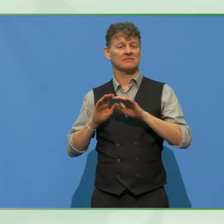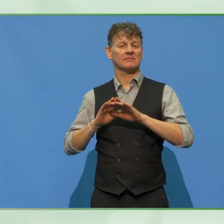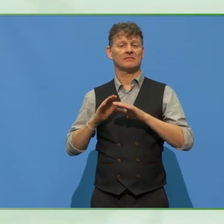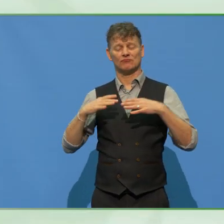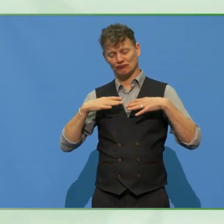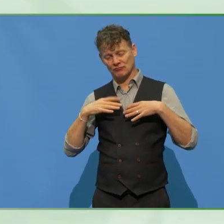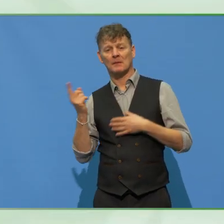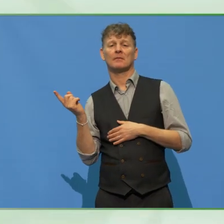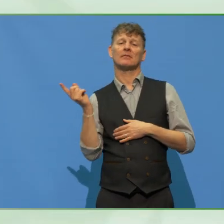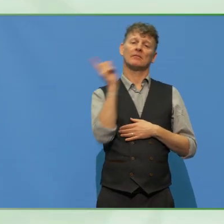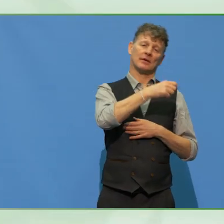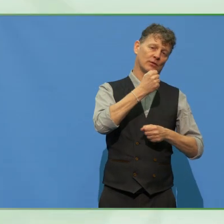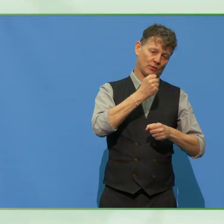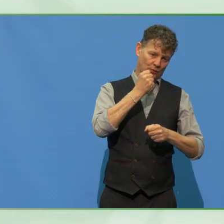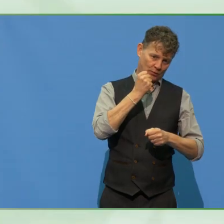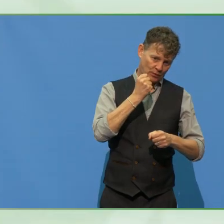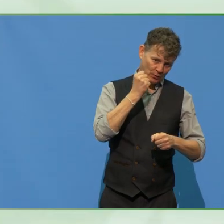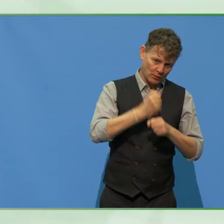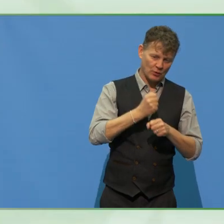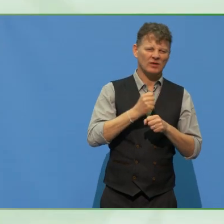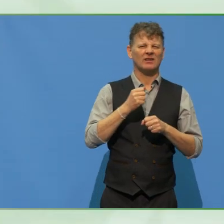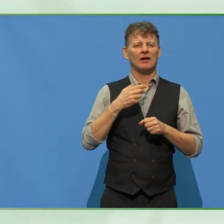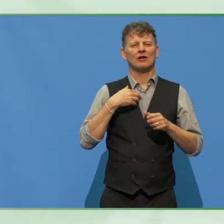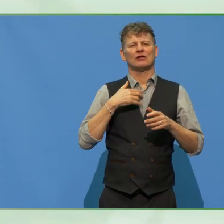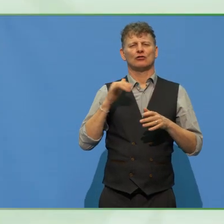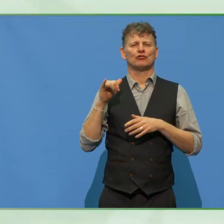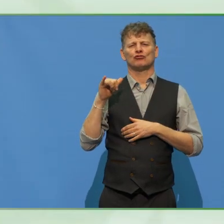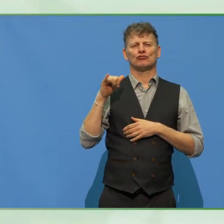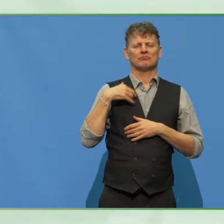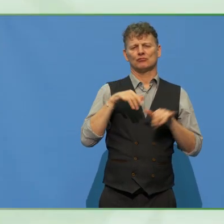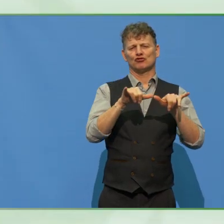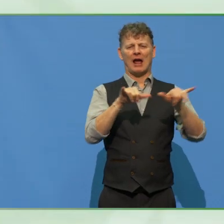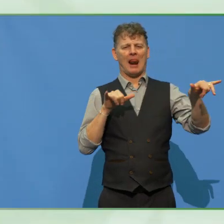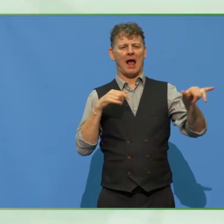go. And I was slightly jet lagged, and I didn't think she was real,